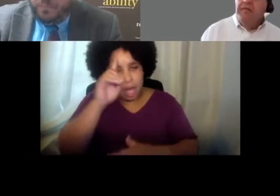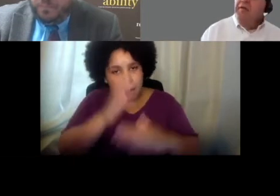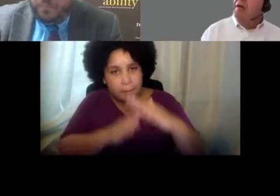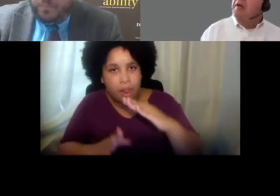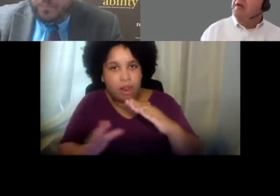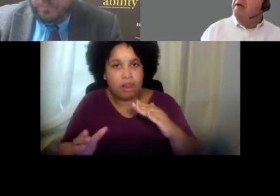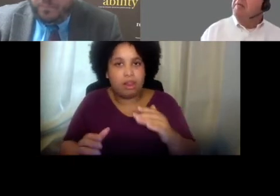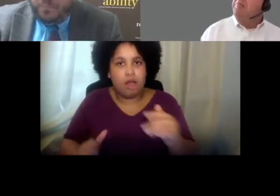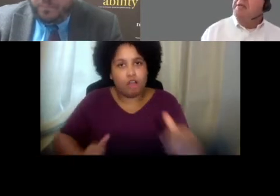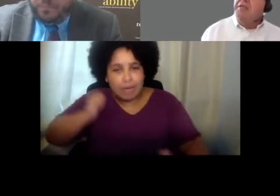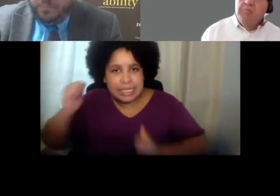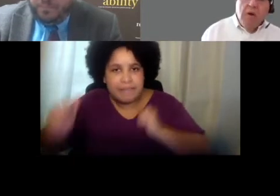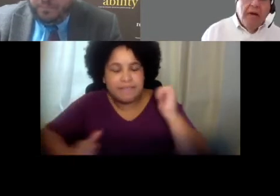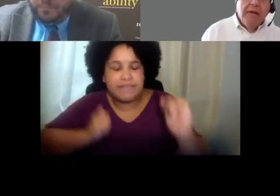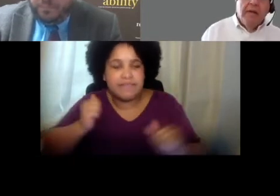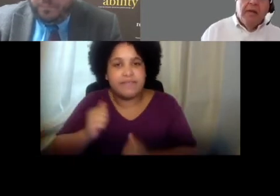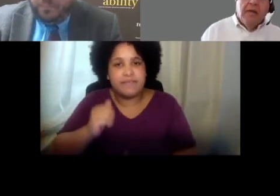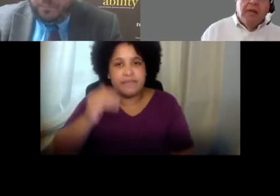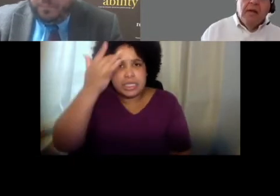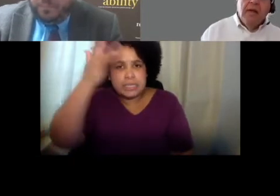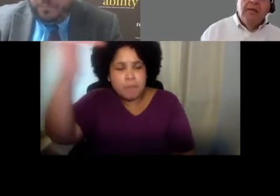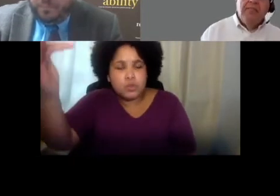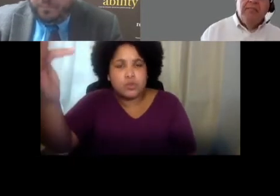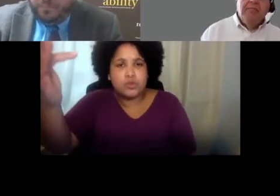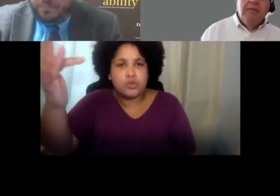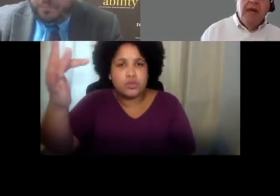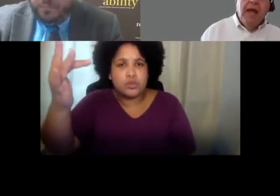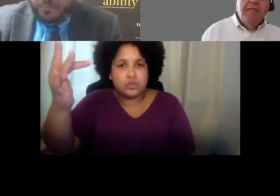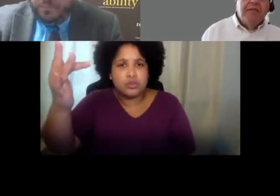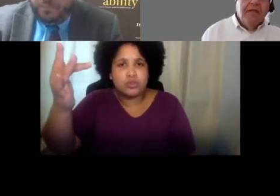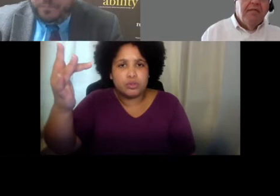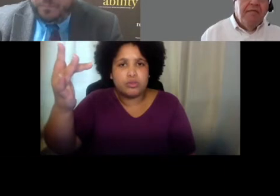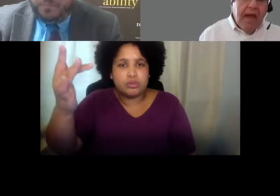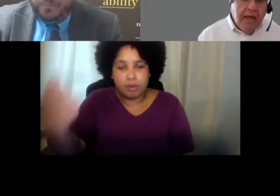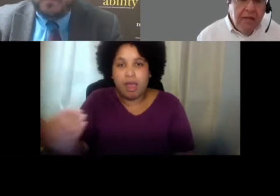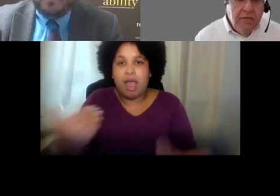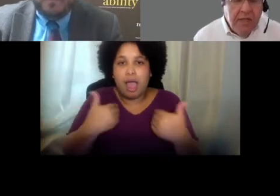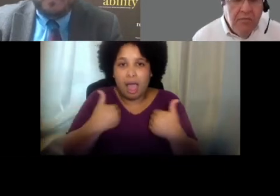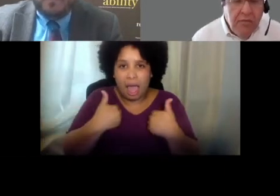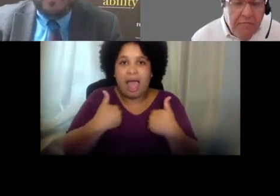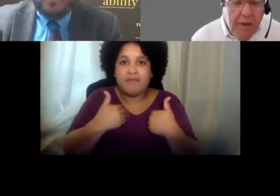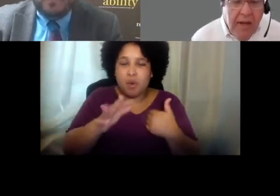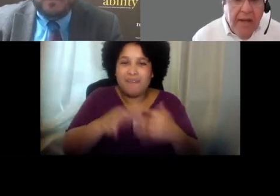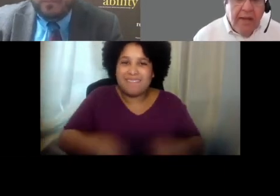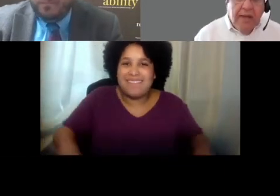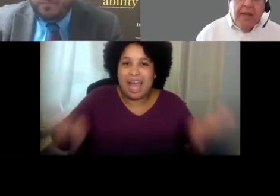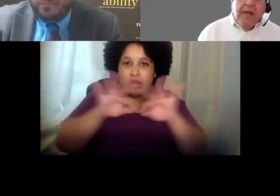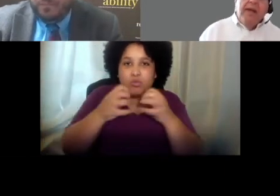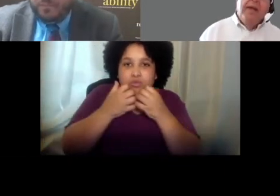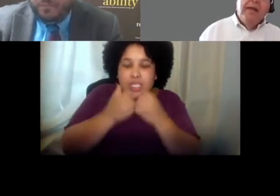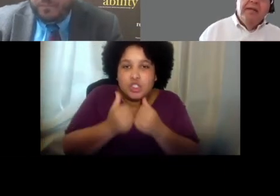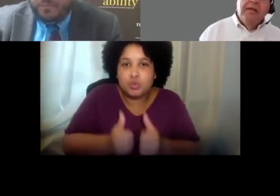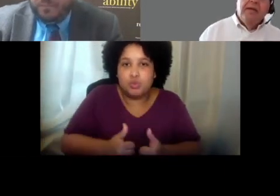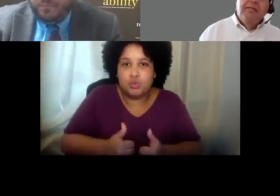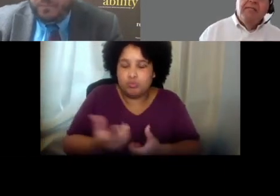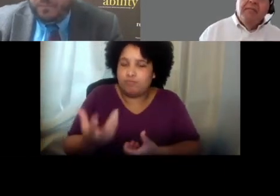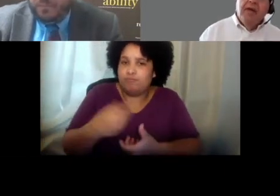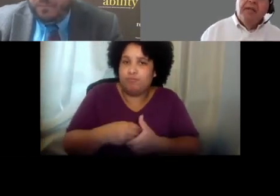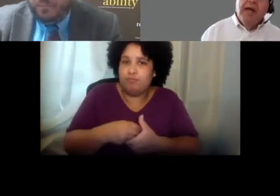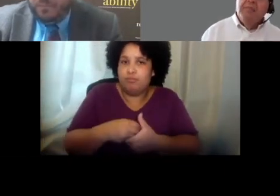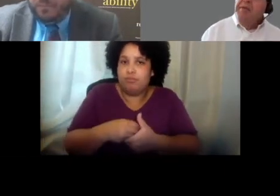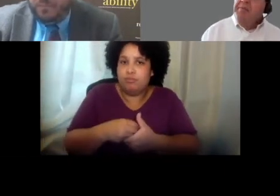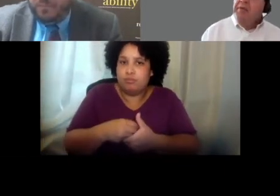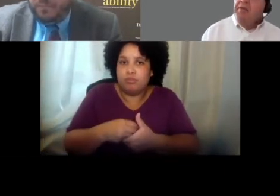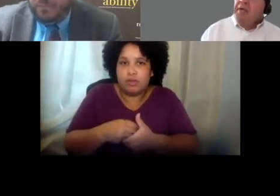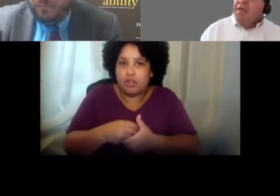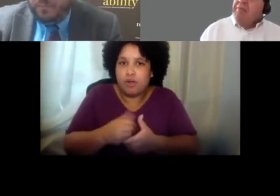aggressive, be smart, have a set of values that you live by. And a